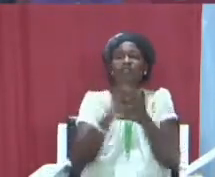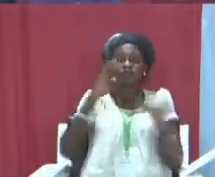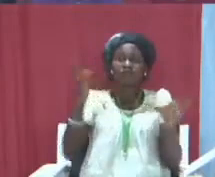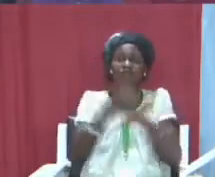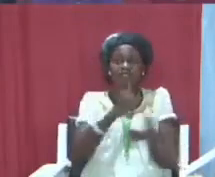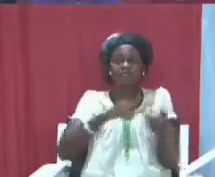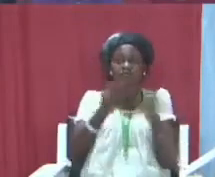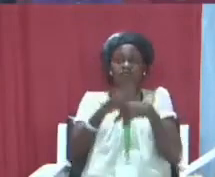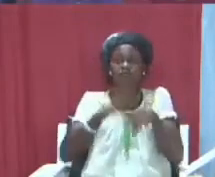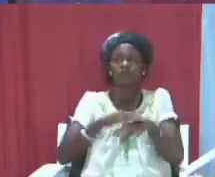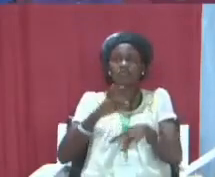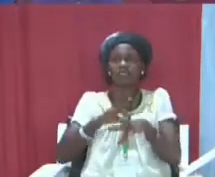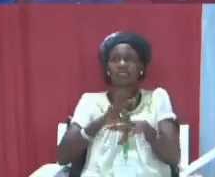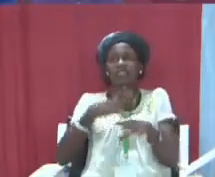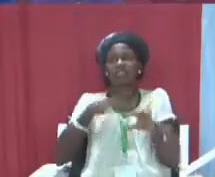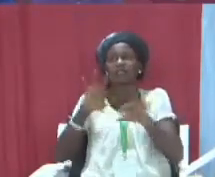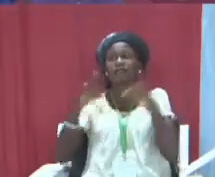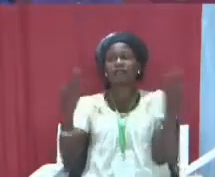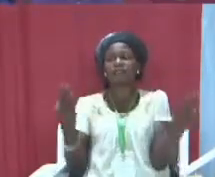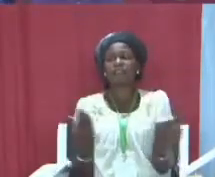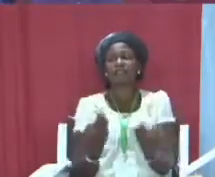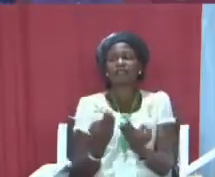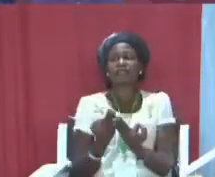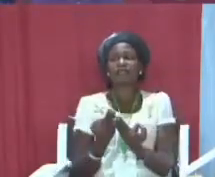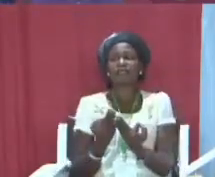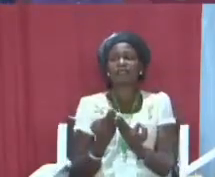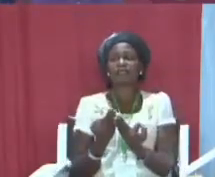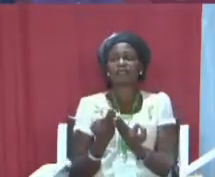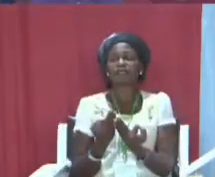land and the family.